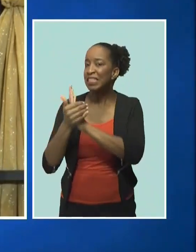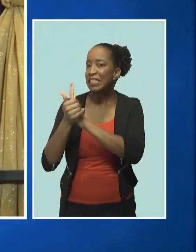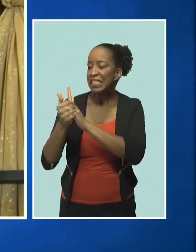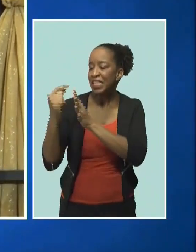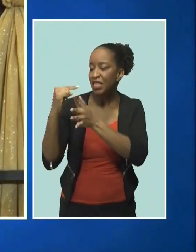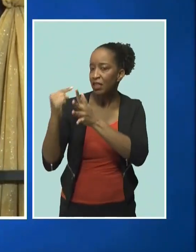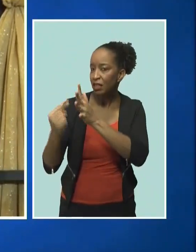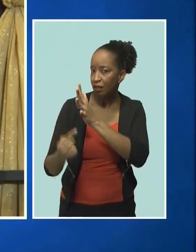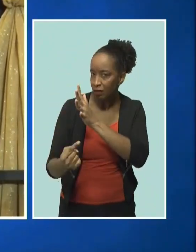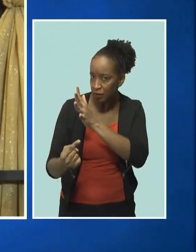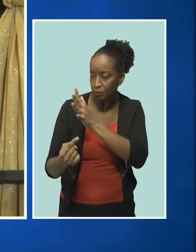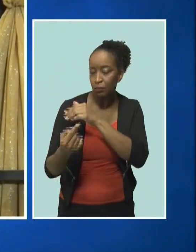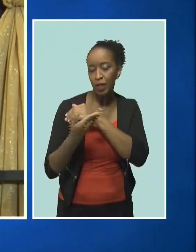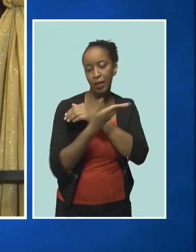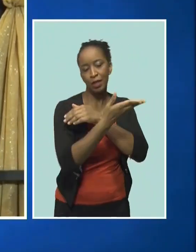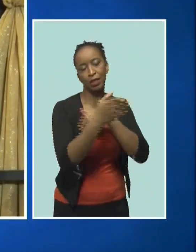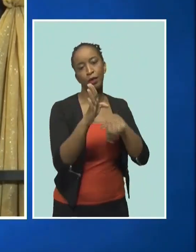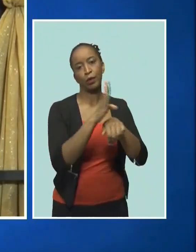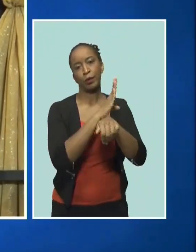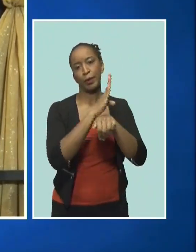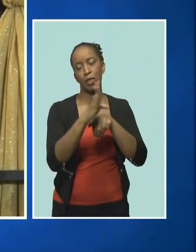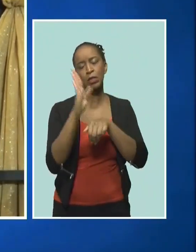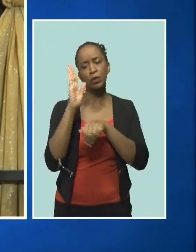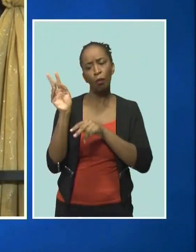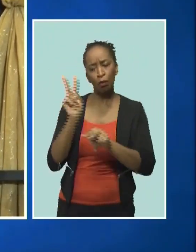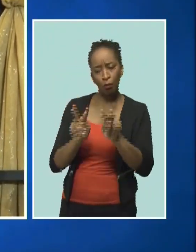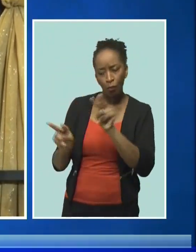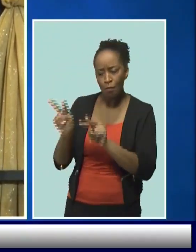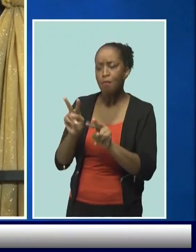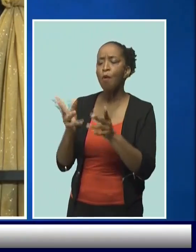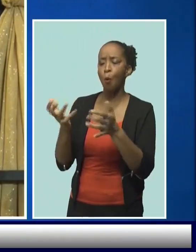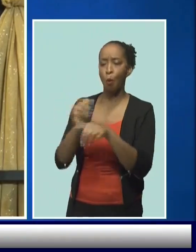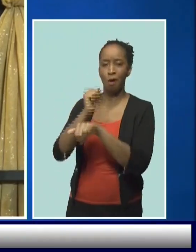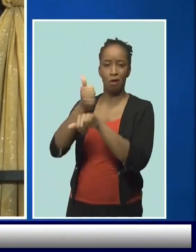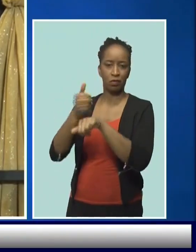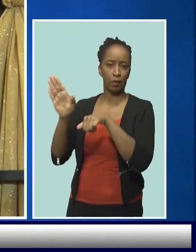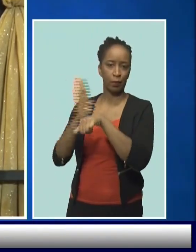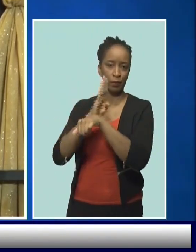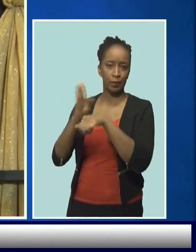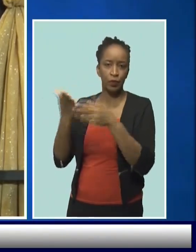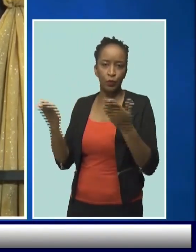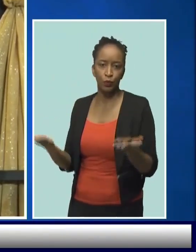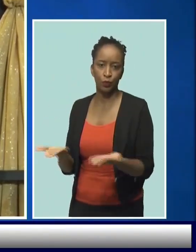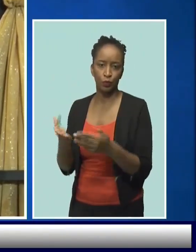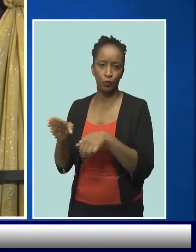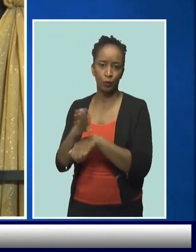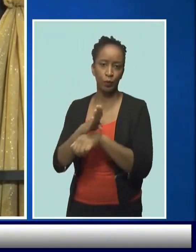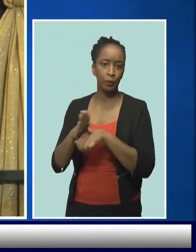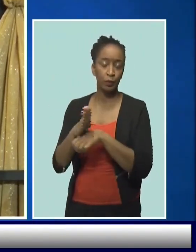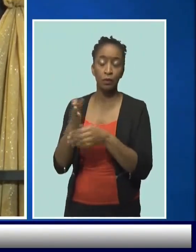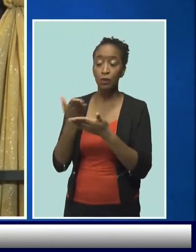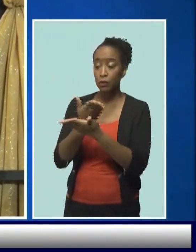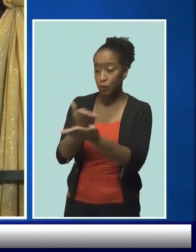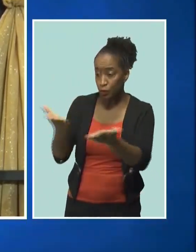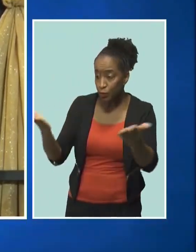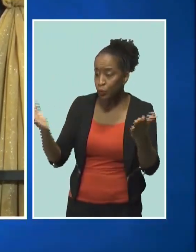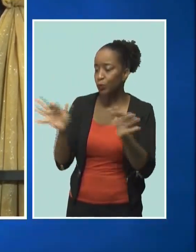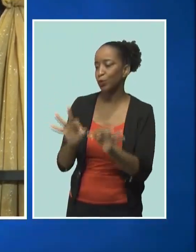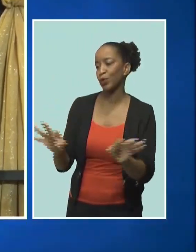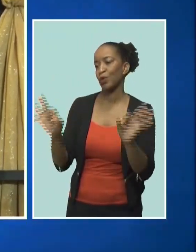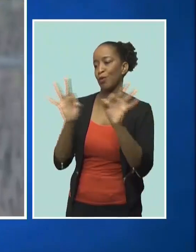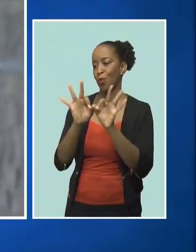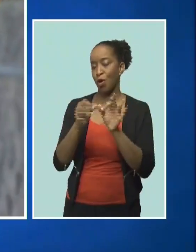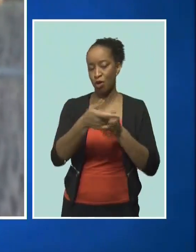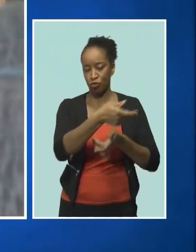businesses will make a determination that they will establish business in Barbados. So you are important to that